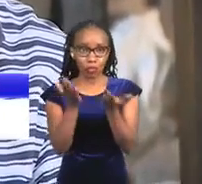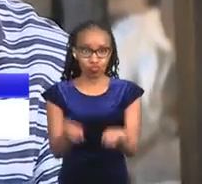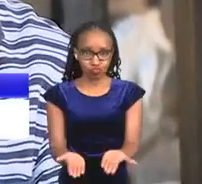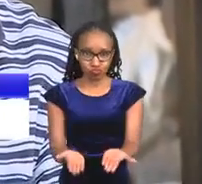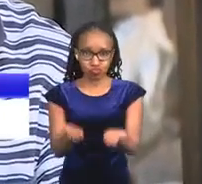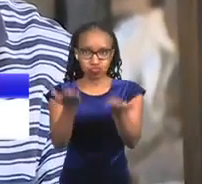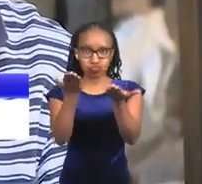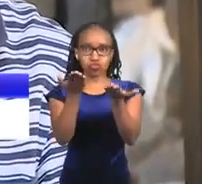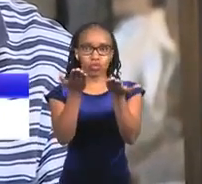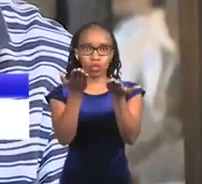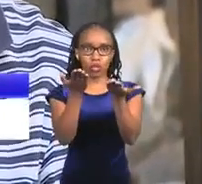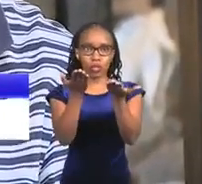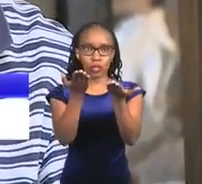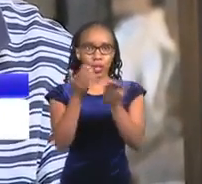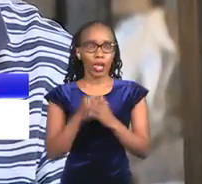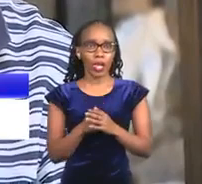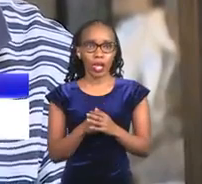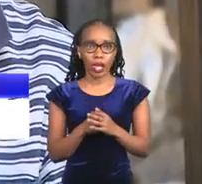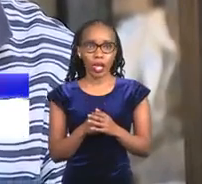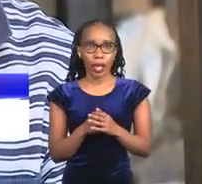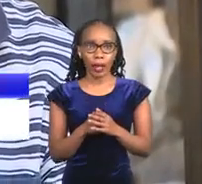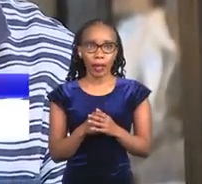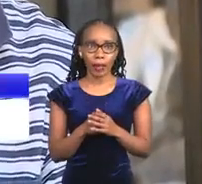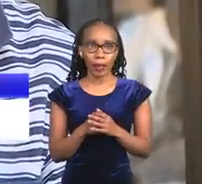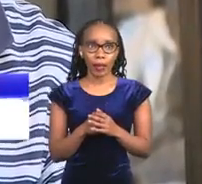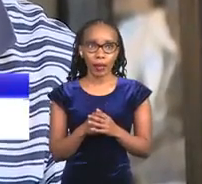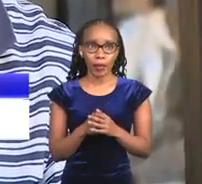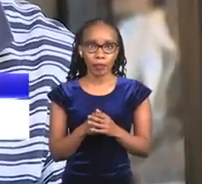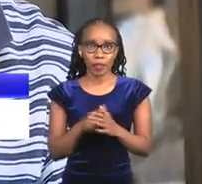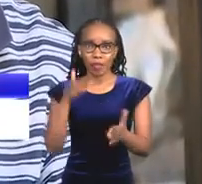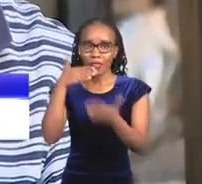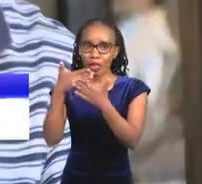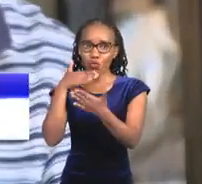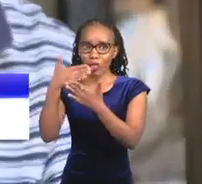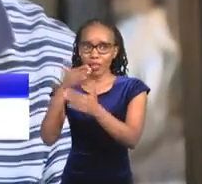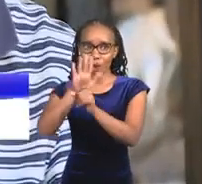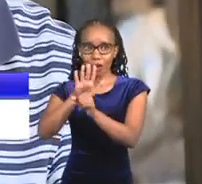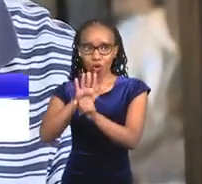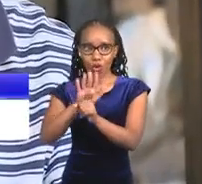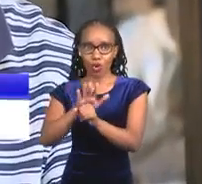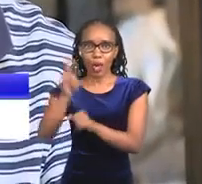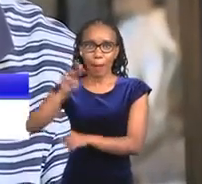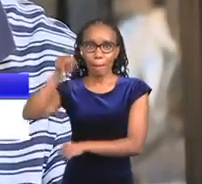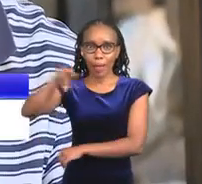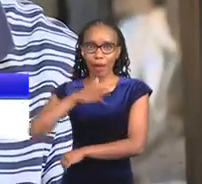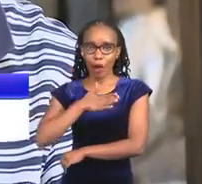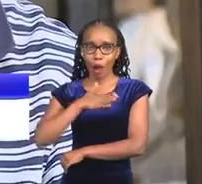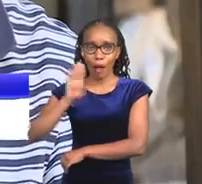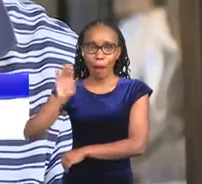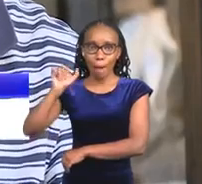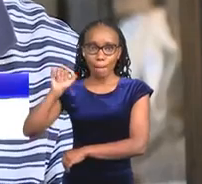itainuka. Pia nasema asante kwa mbunge wetu Babu